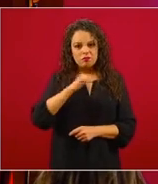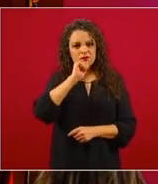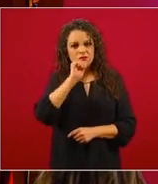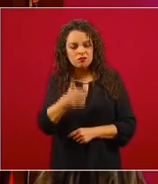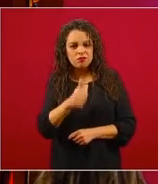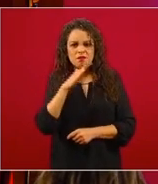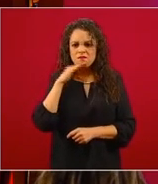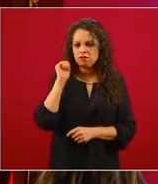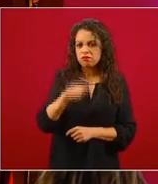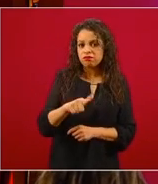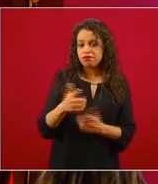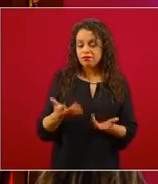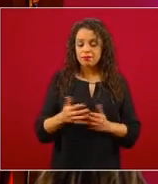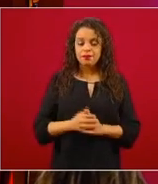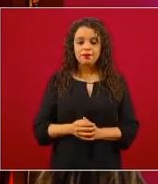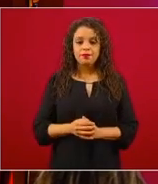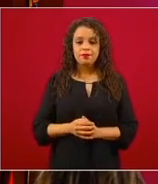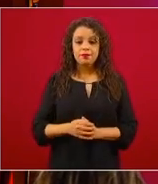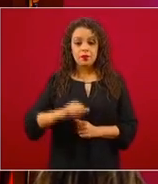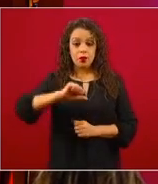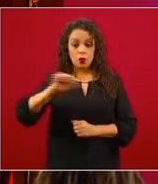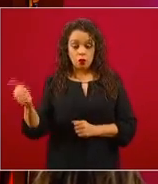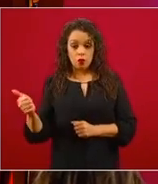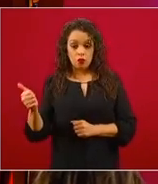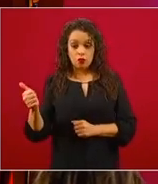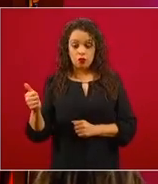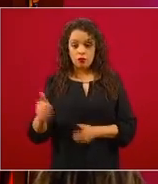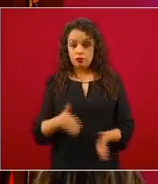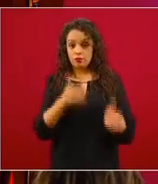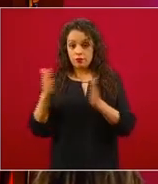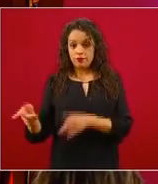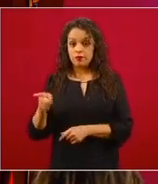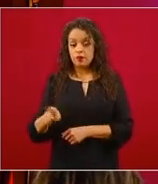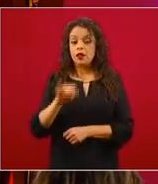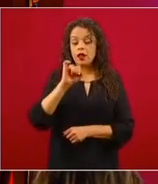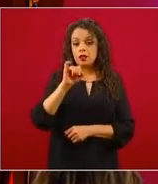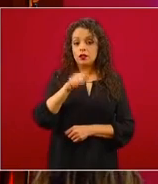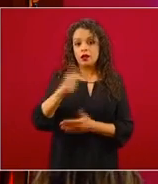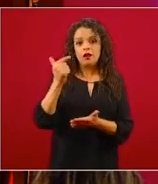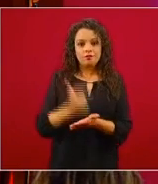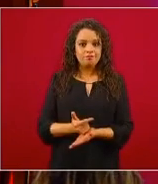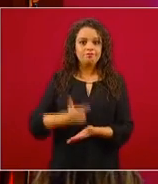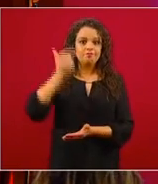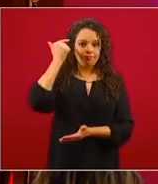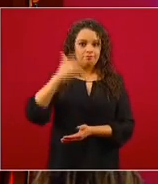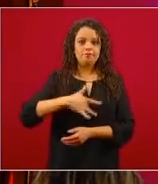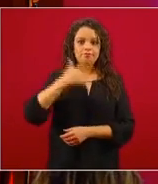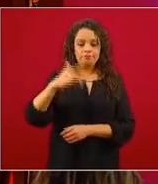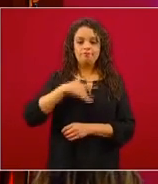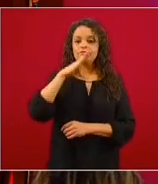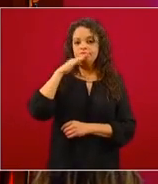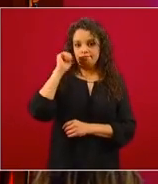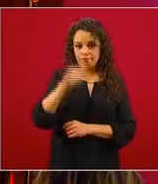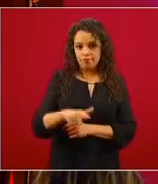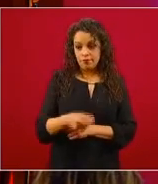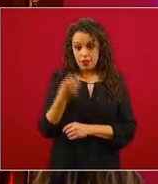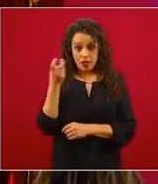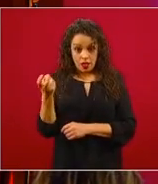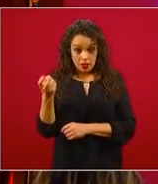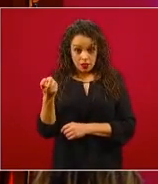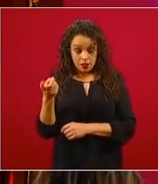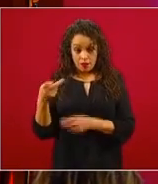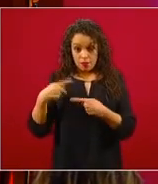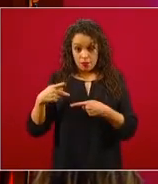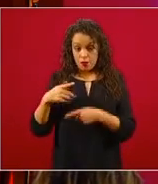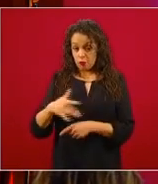group of people, a vulnerable group of people who might develop the serious disease. Of